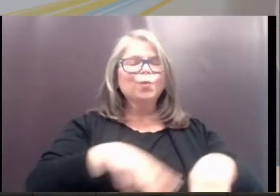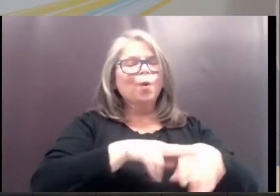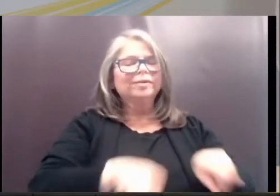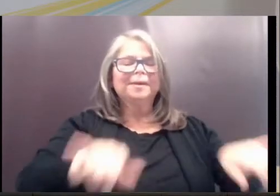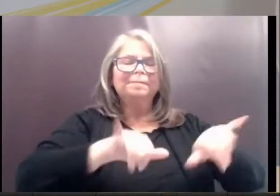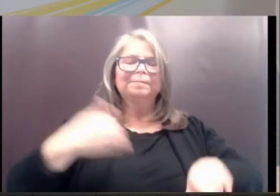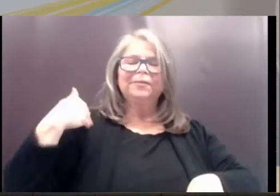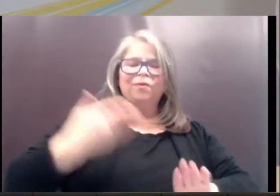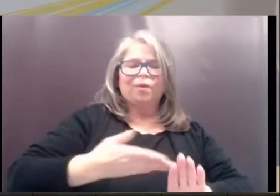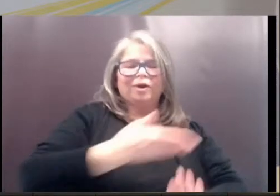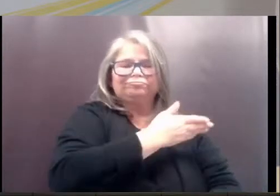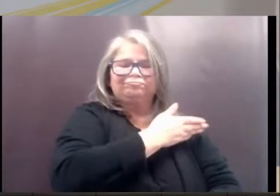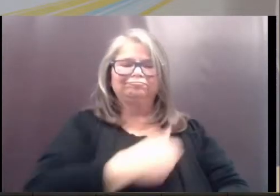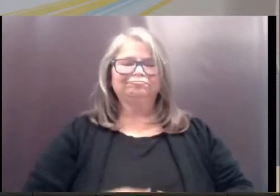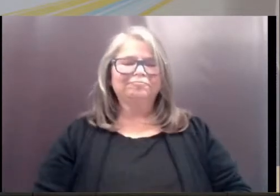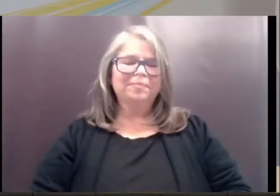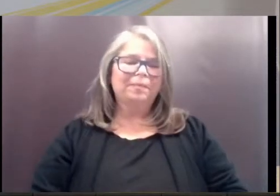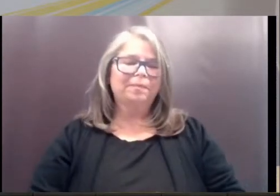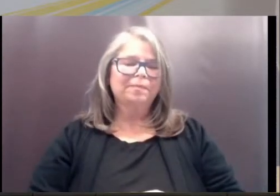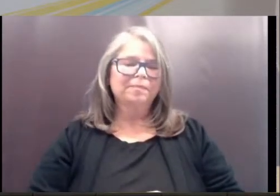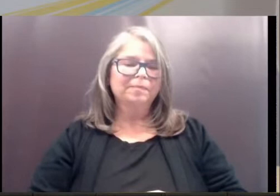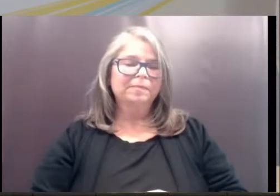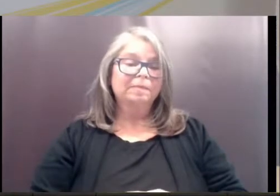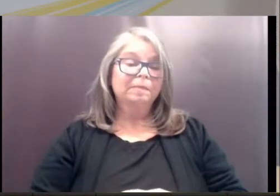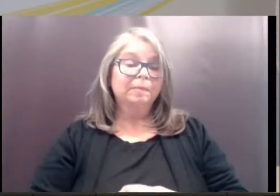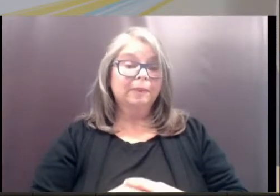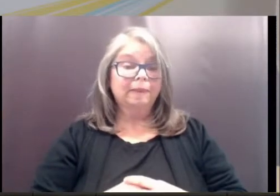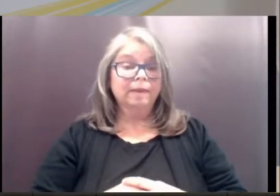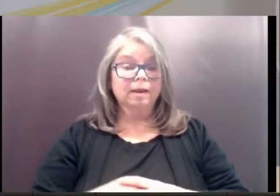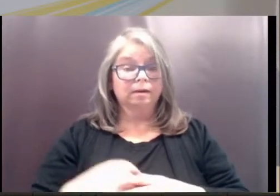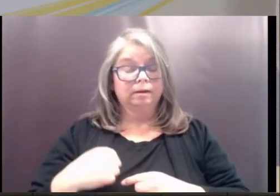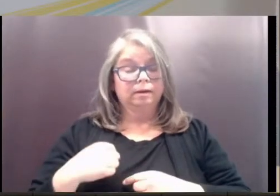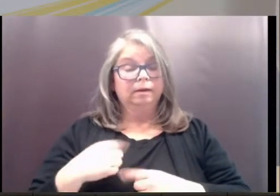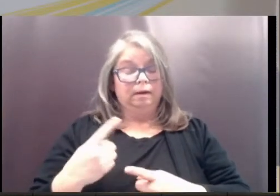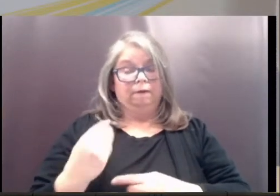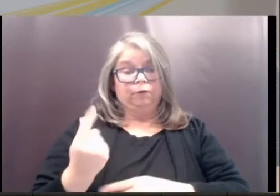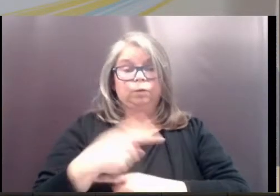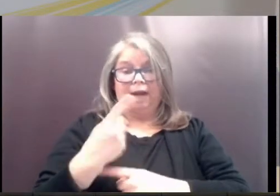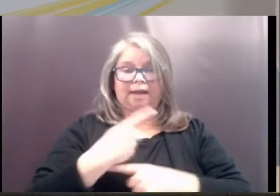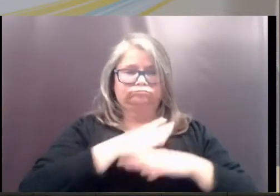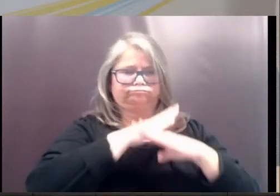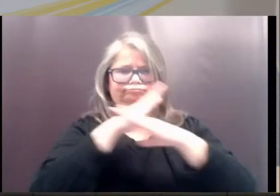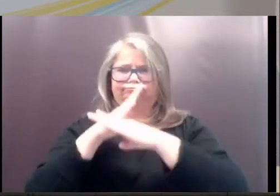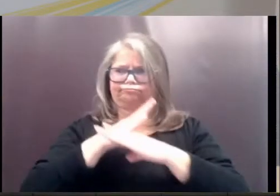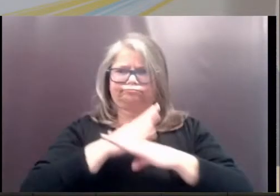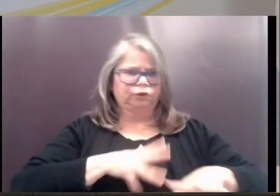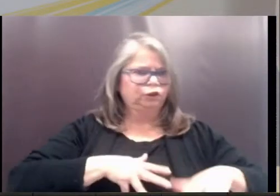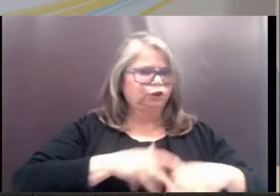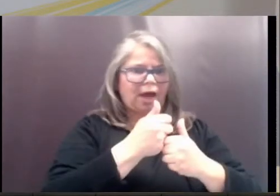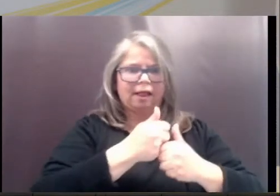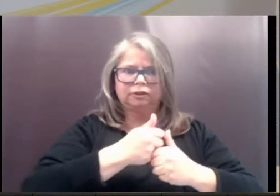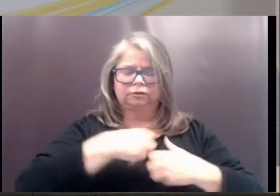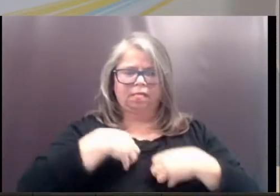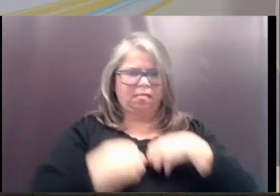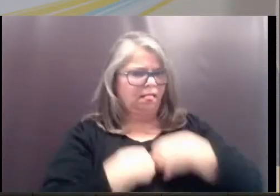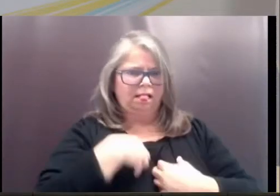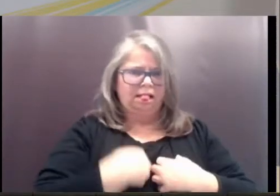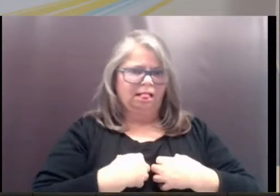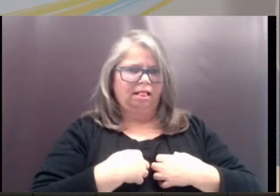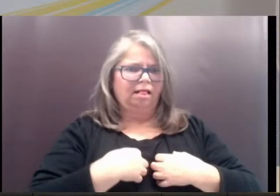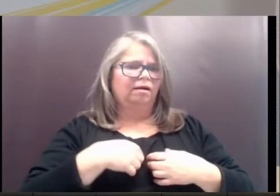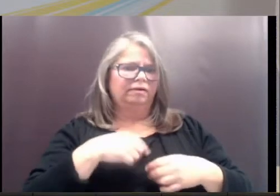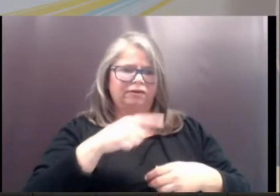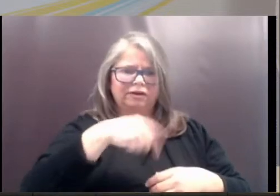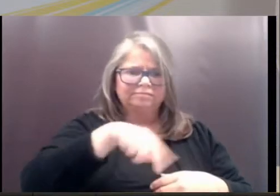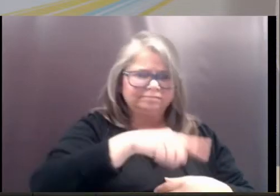The past few days have been challenging for all Islanders, and I know for Marion and myself included.